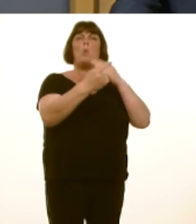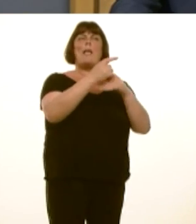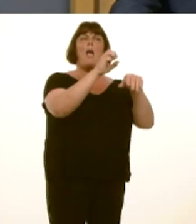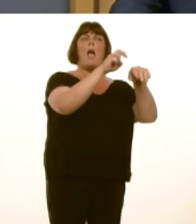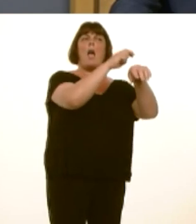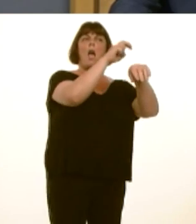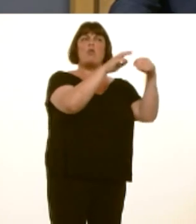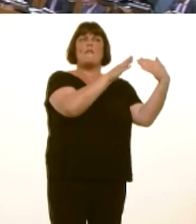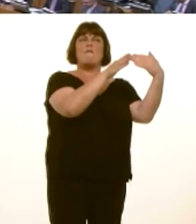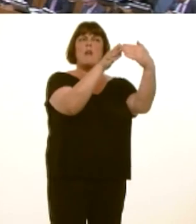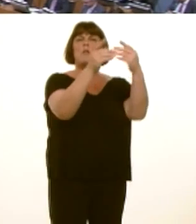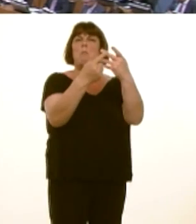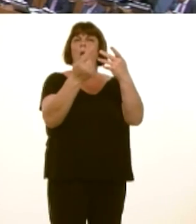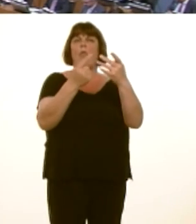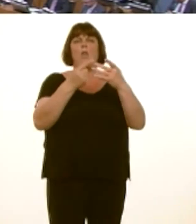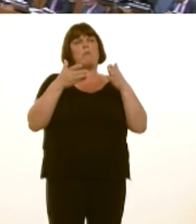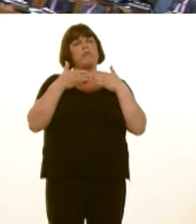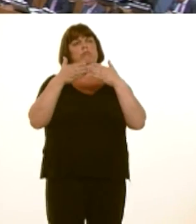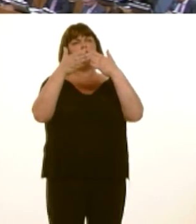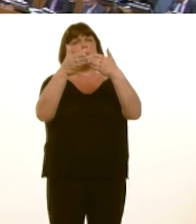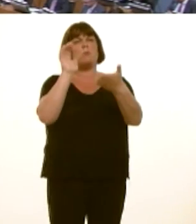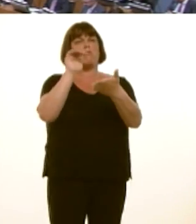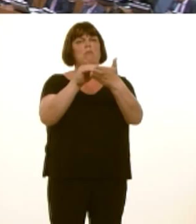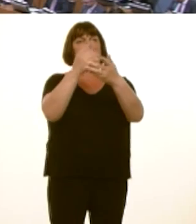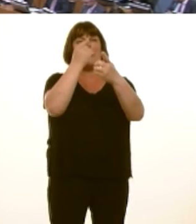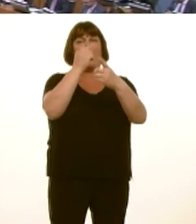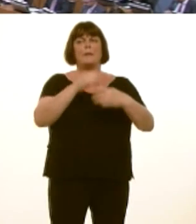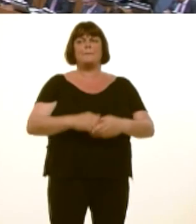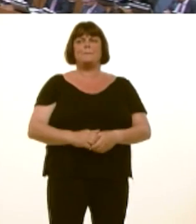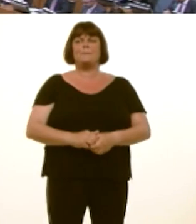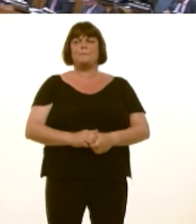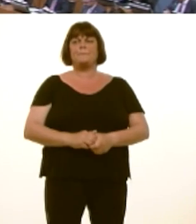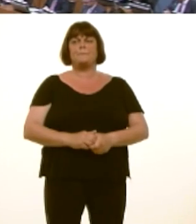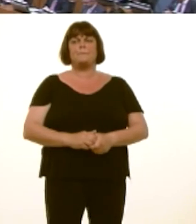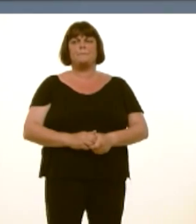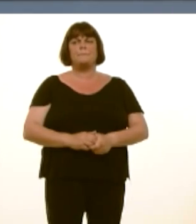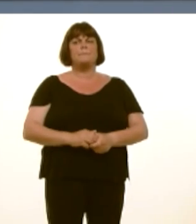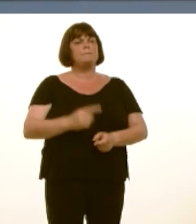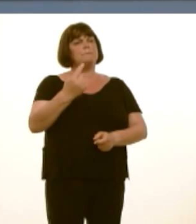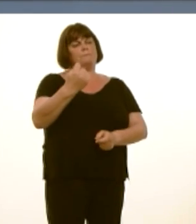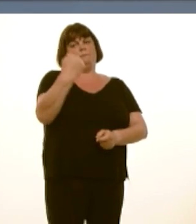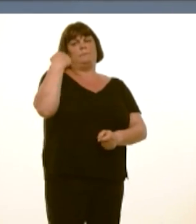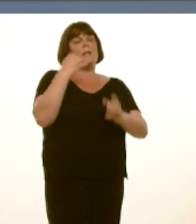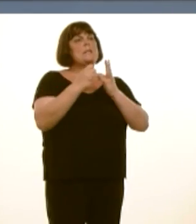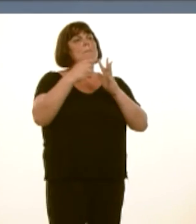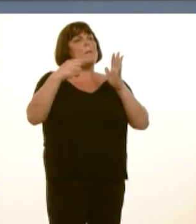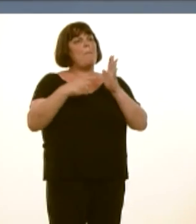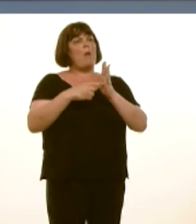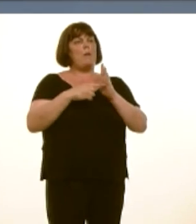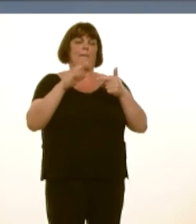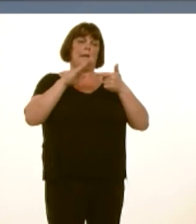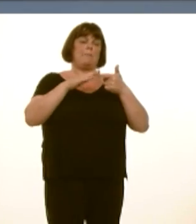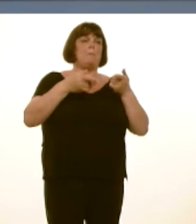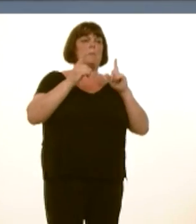Janet Howard. Presiding Officer. First Minister, in September last year, the Deputy Minister for Sport, Culture